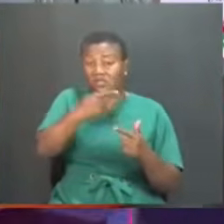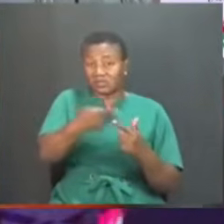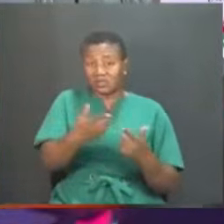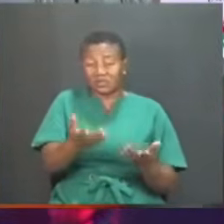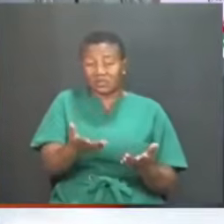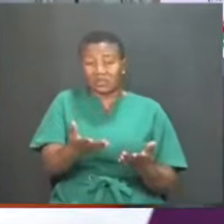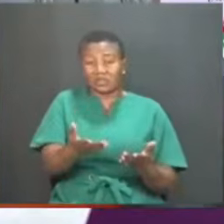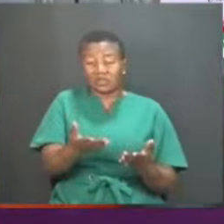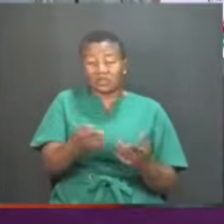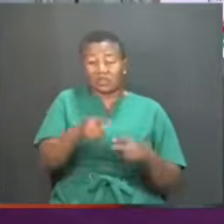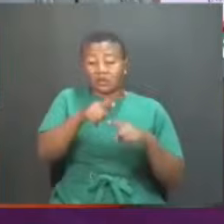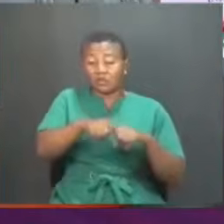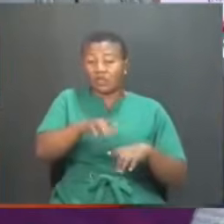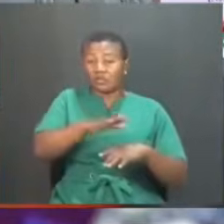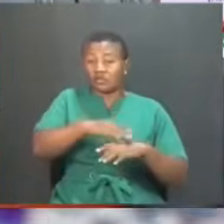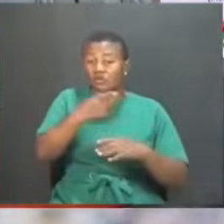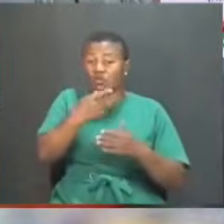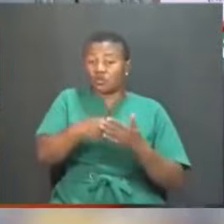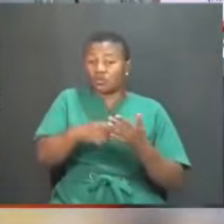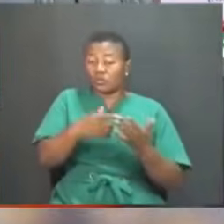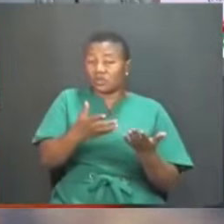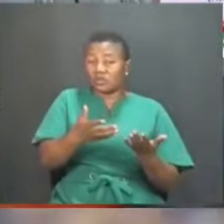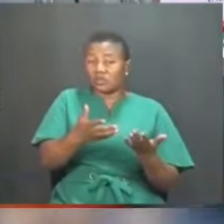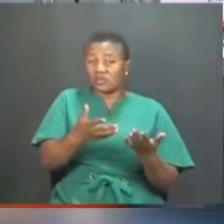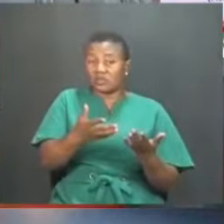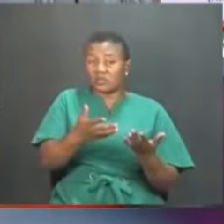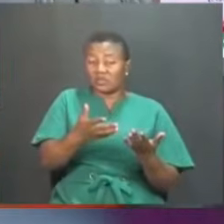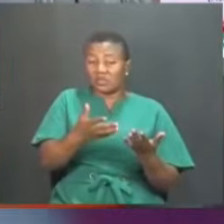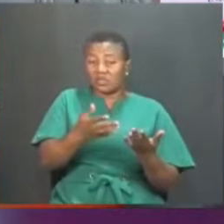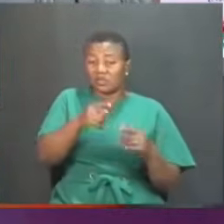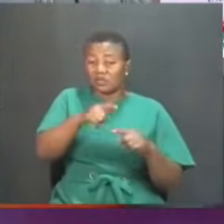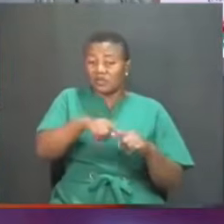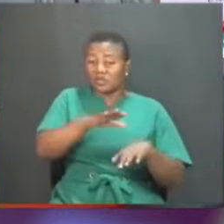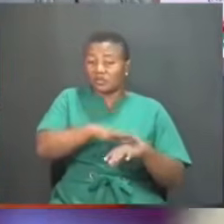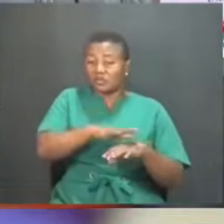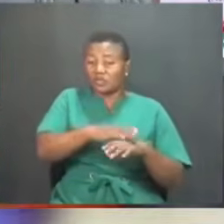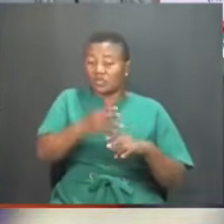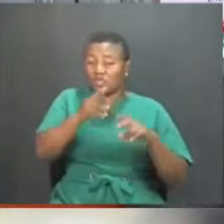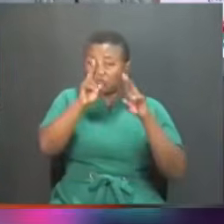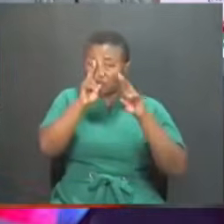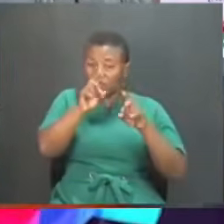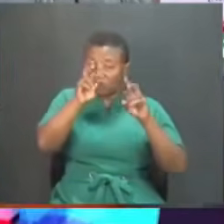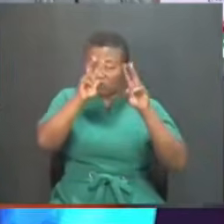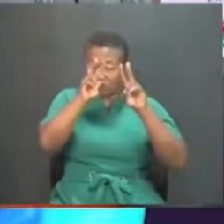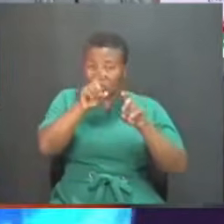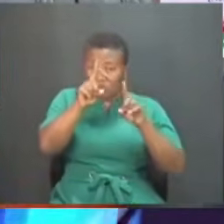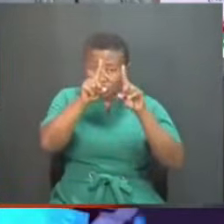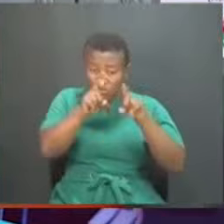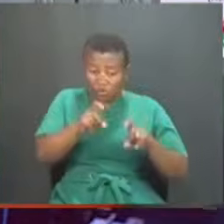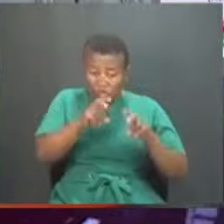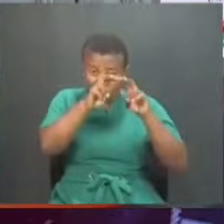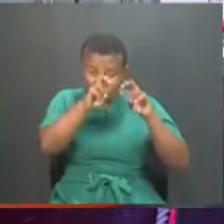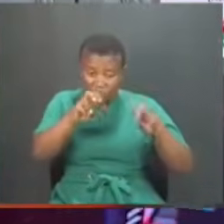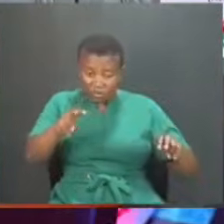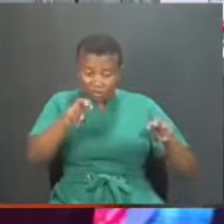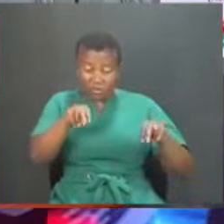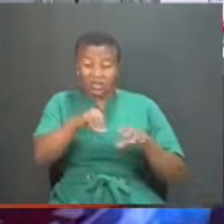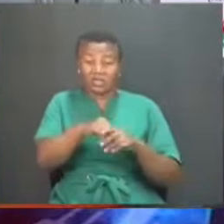with regards to these issues of screening. Now, I think that Ghana Armed Forces also